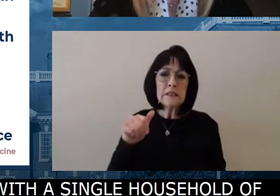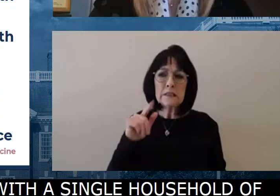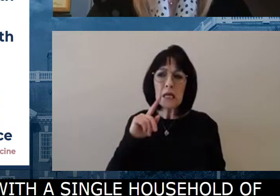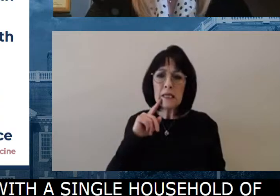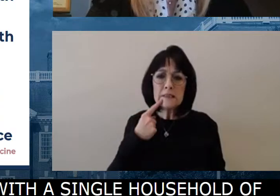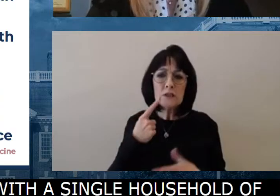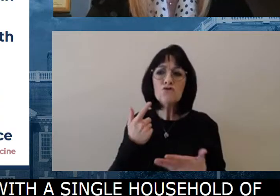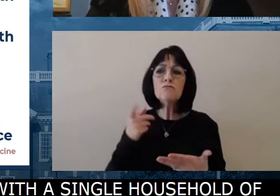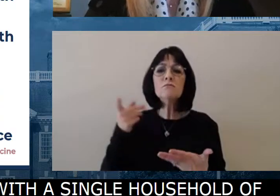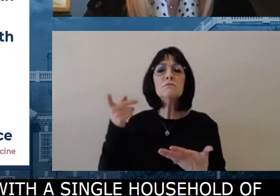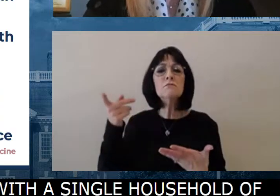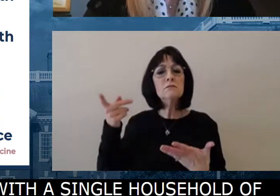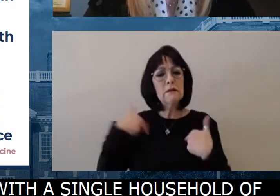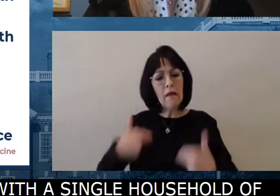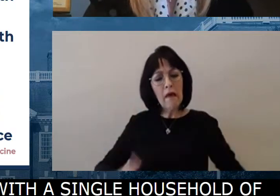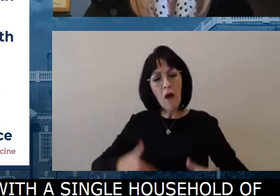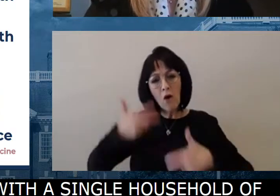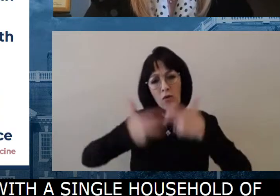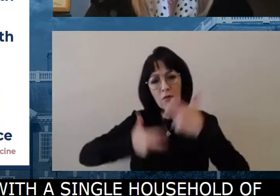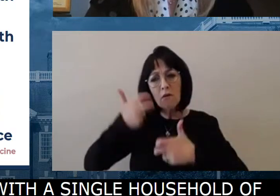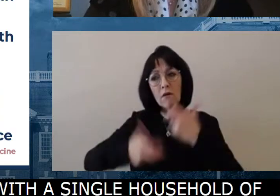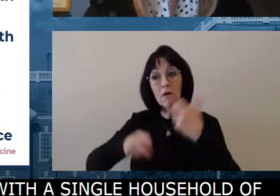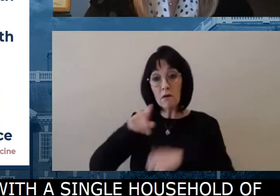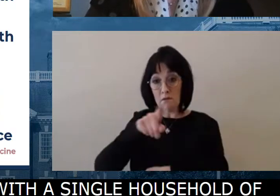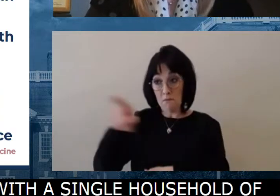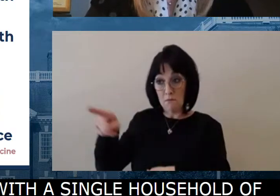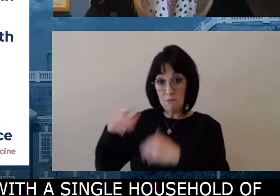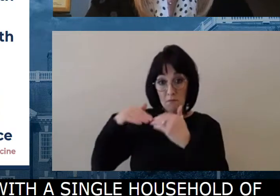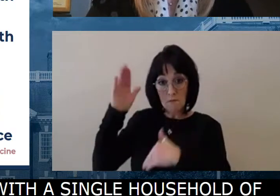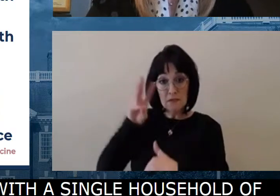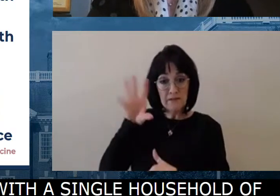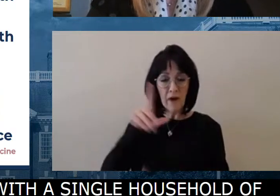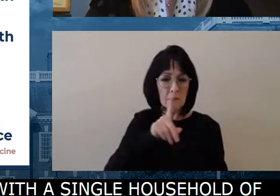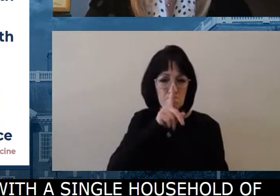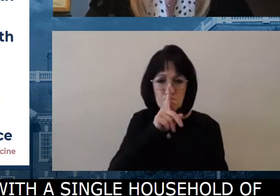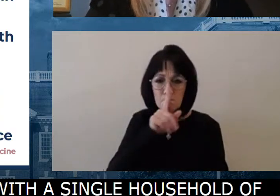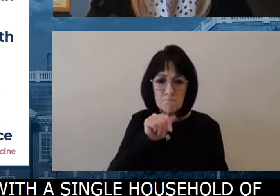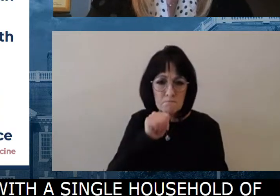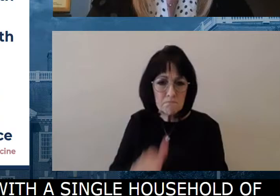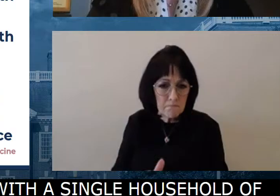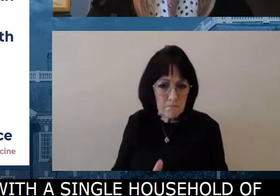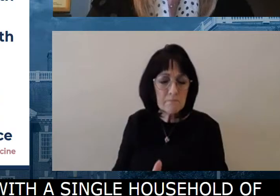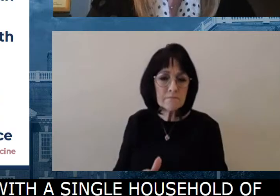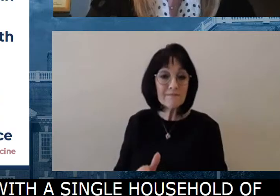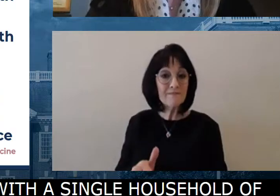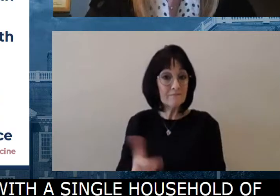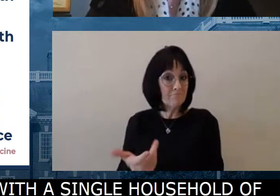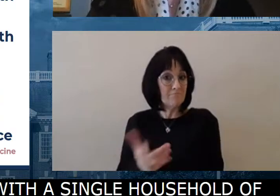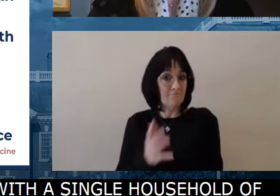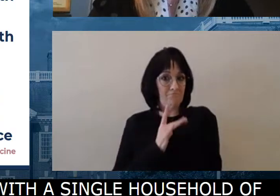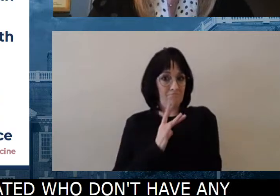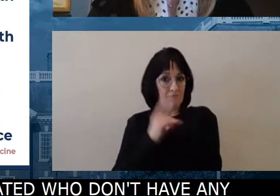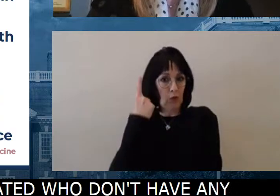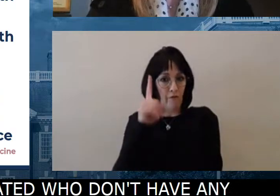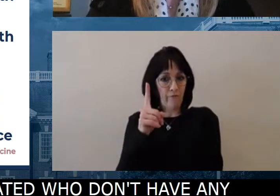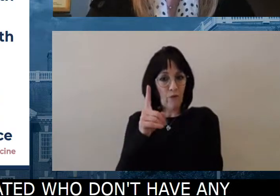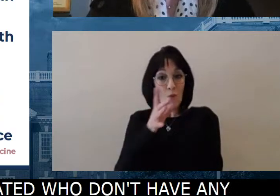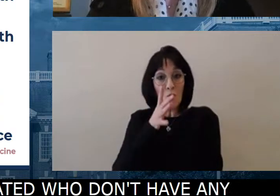65. So that's good news for grandparents who want to visit their grandchildren